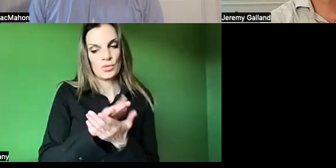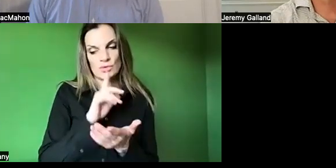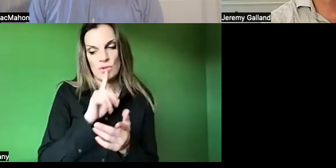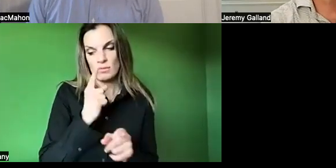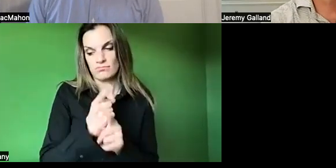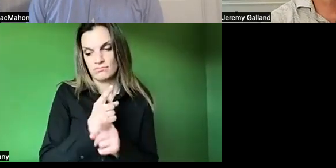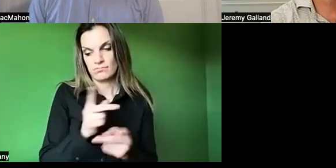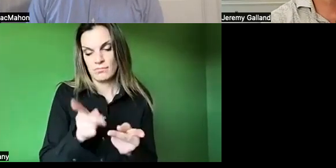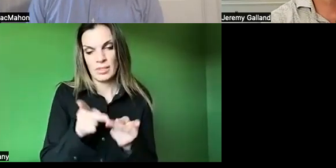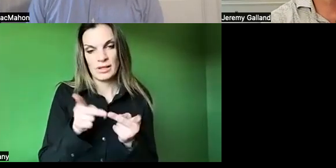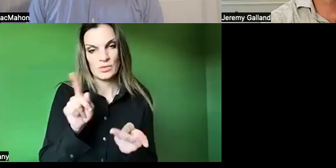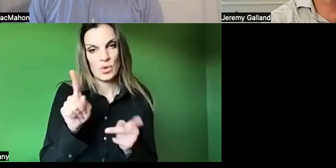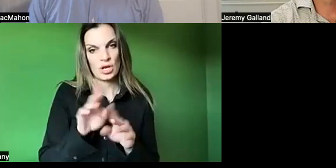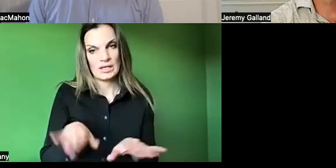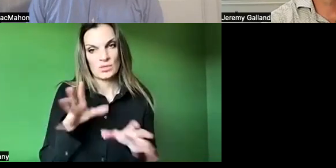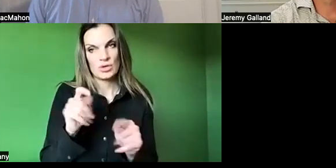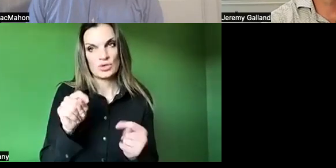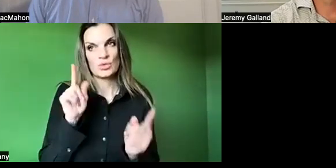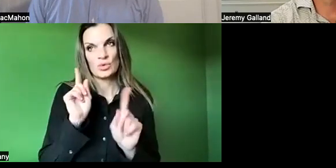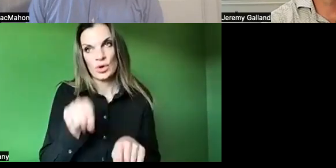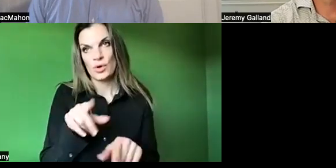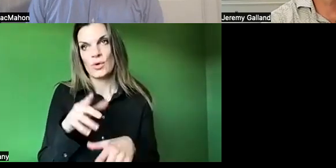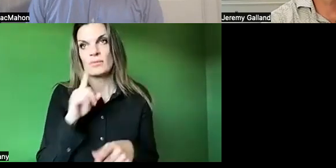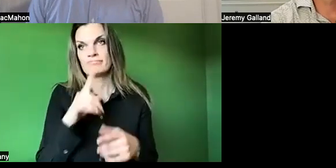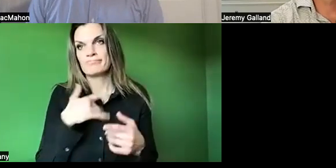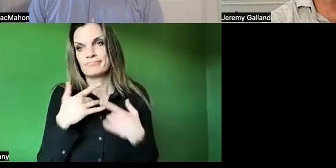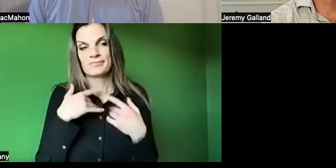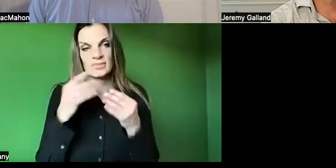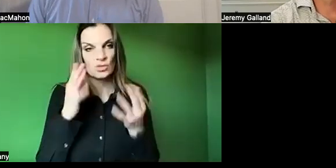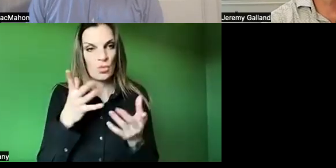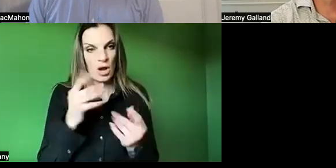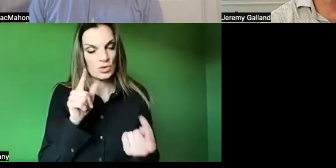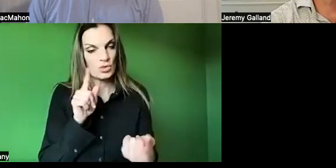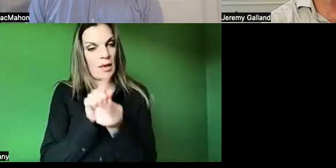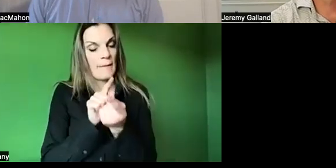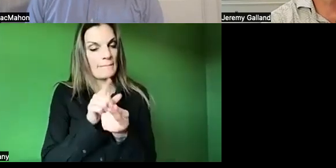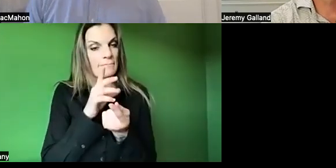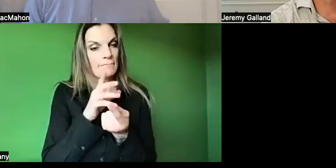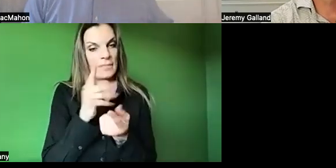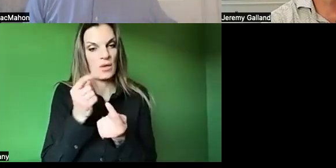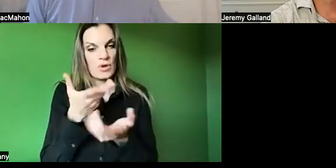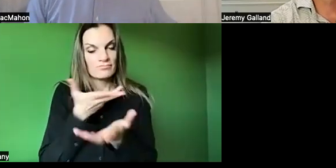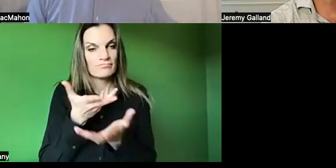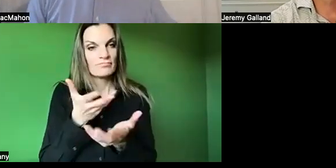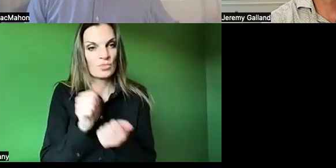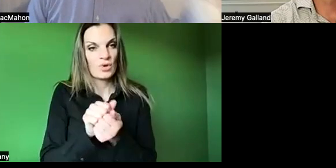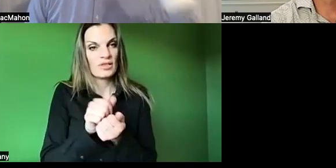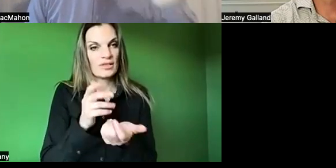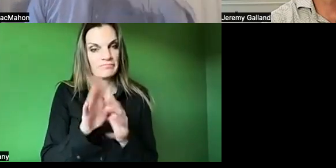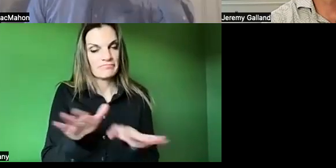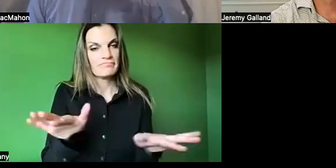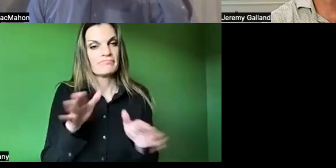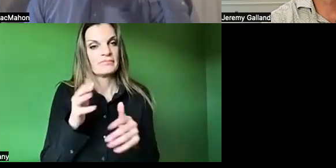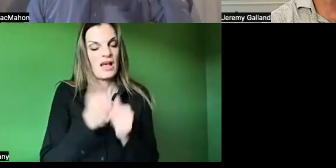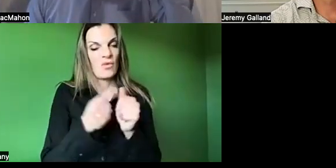that kids want to come and they're excited, teachers want to come and they want to engage, and everybody wants to be